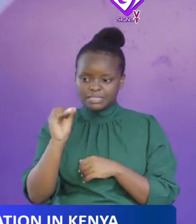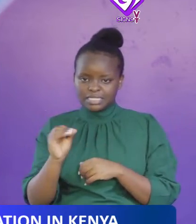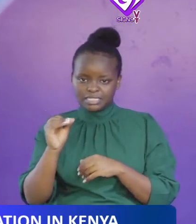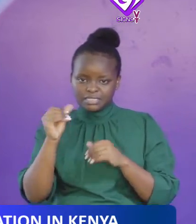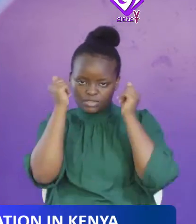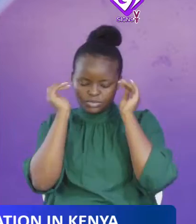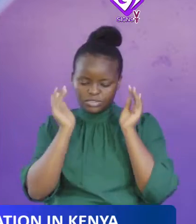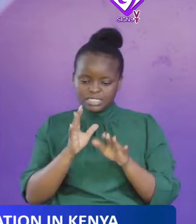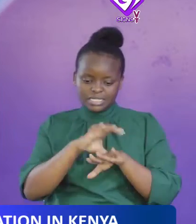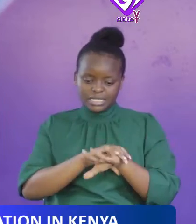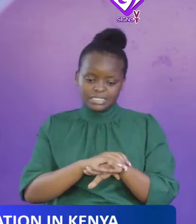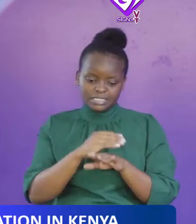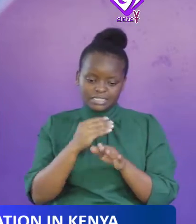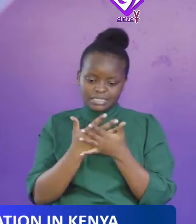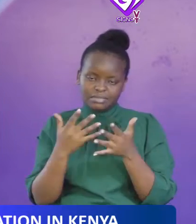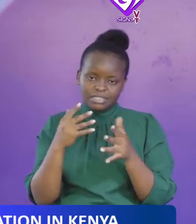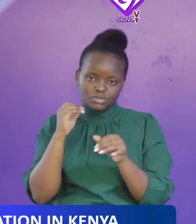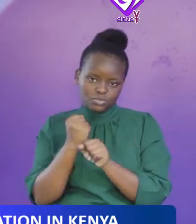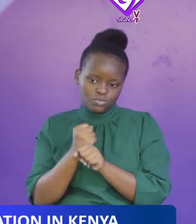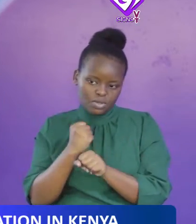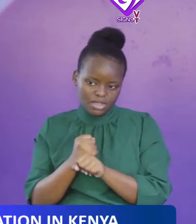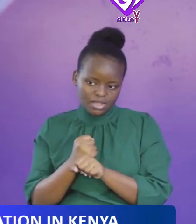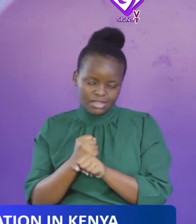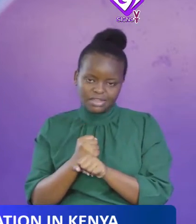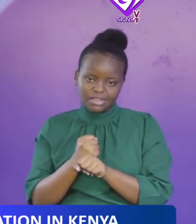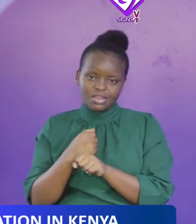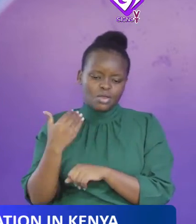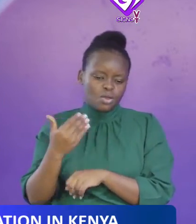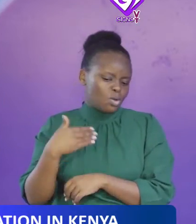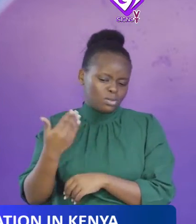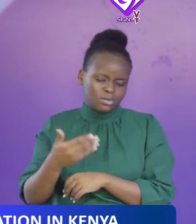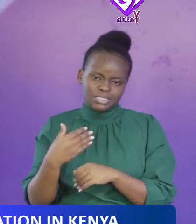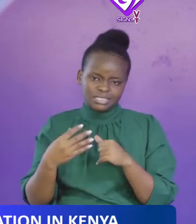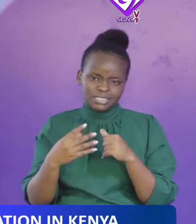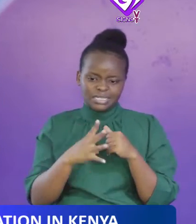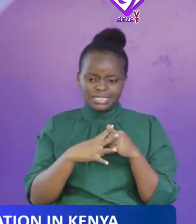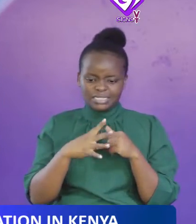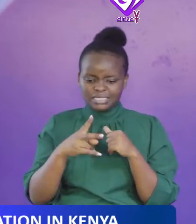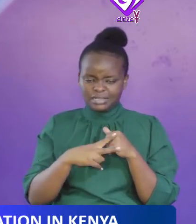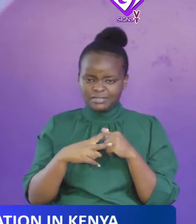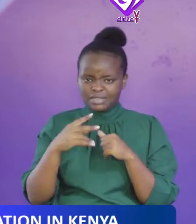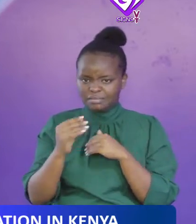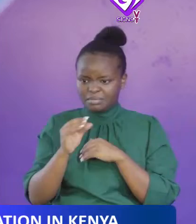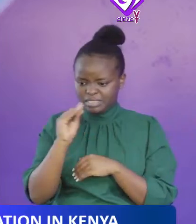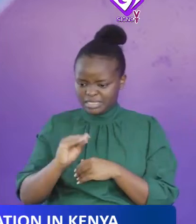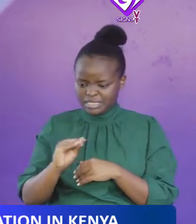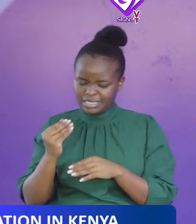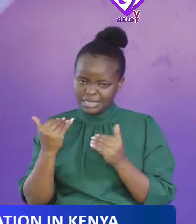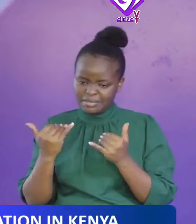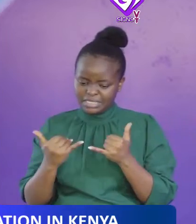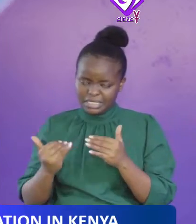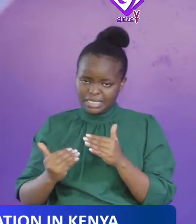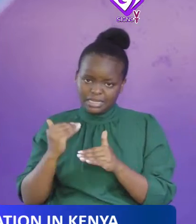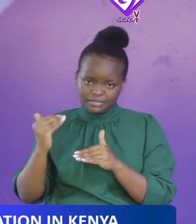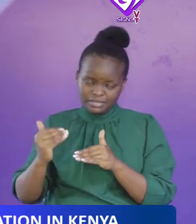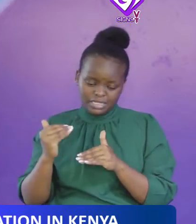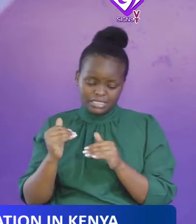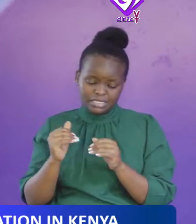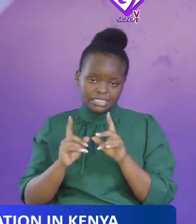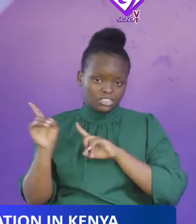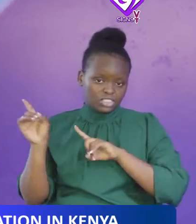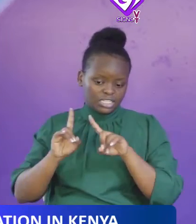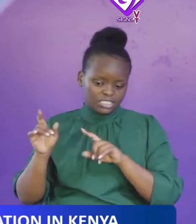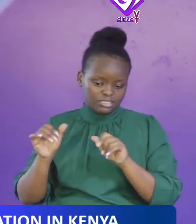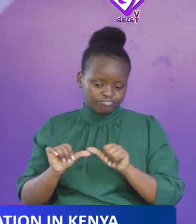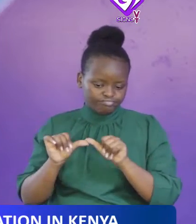get something to do. They usually get something to do, 97% immediately after. Why? Because it has been a journey that has been